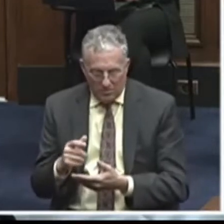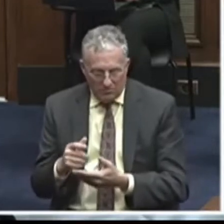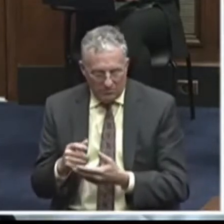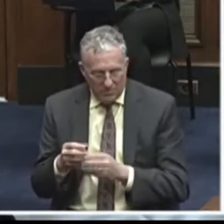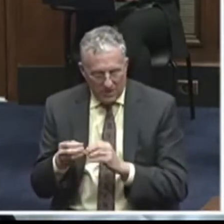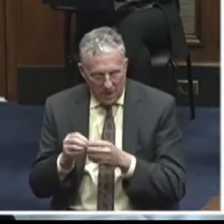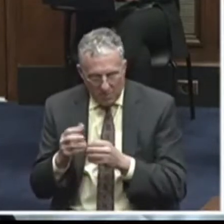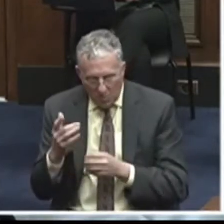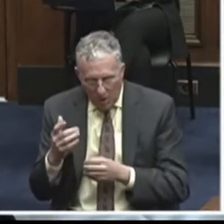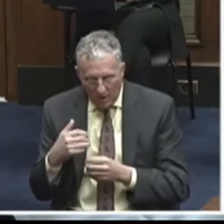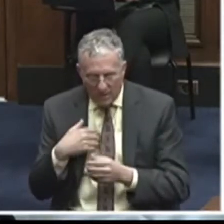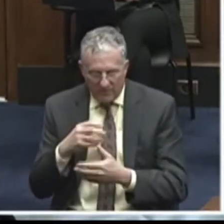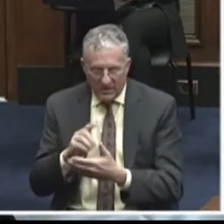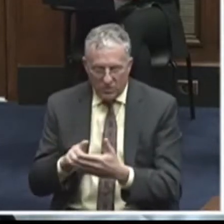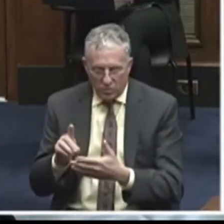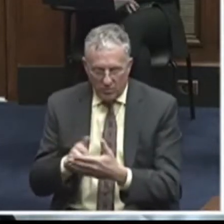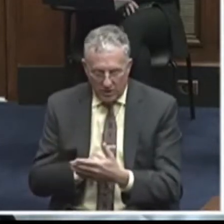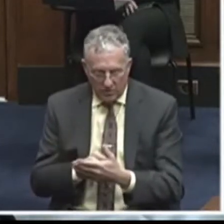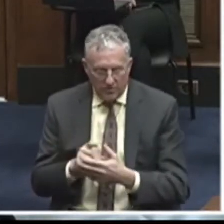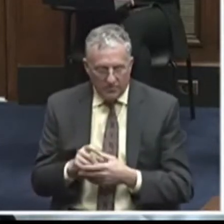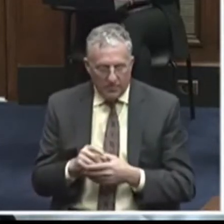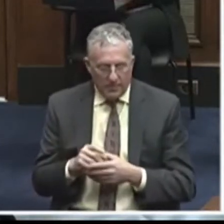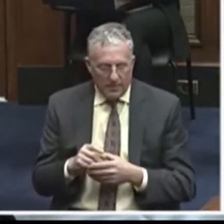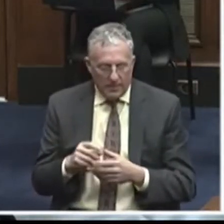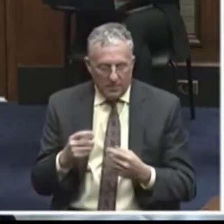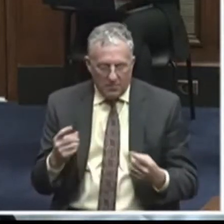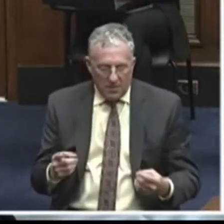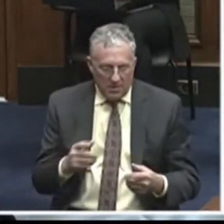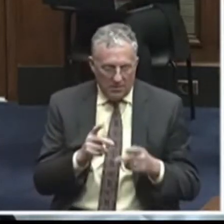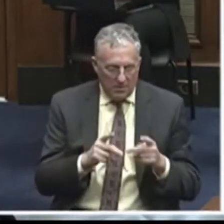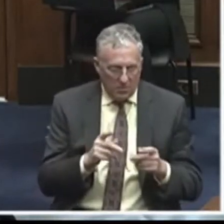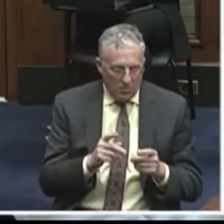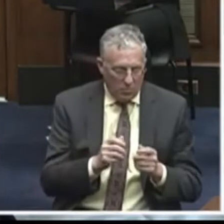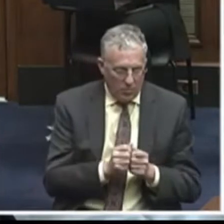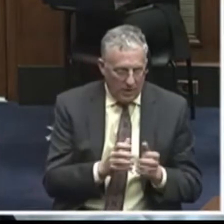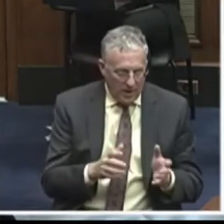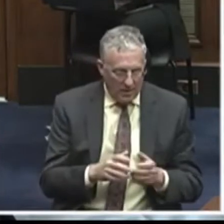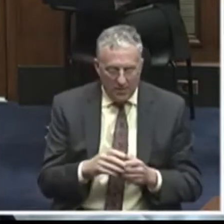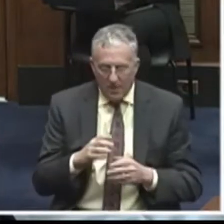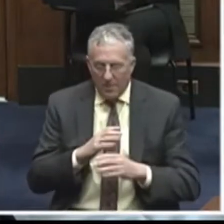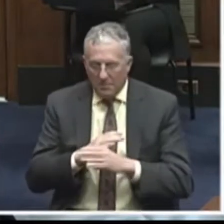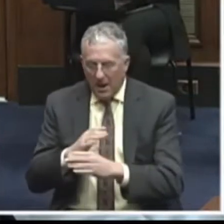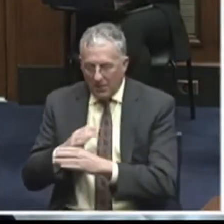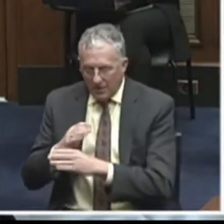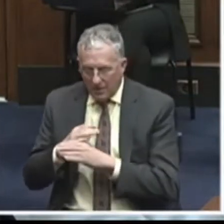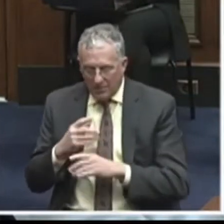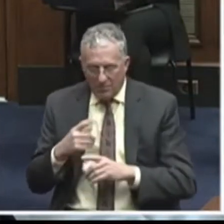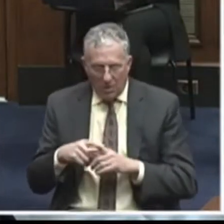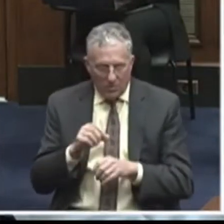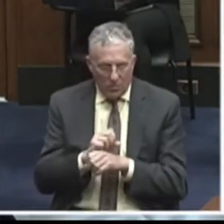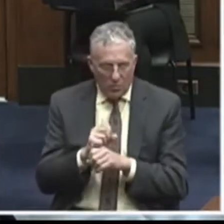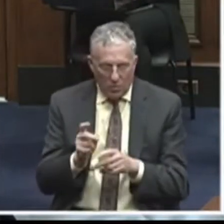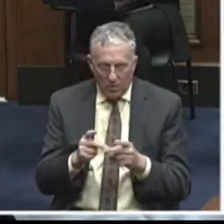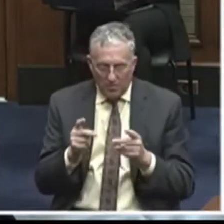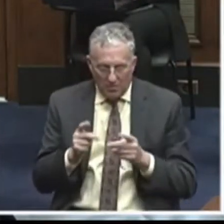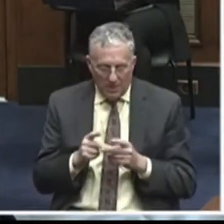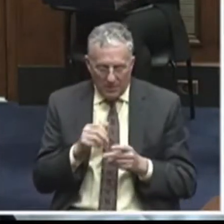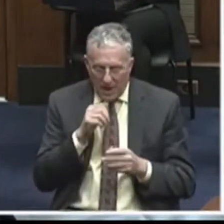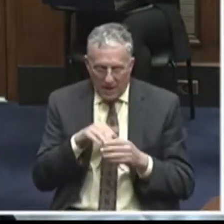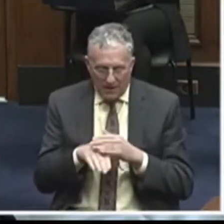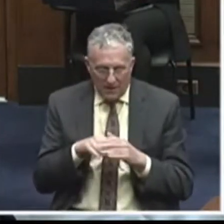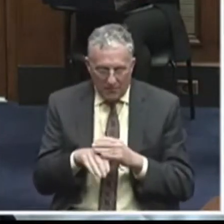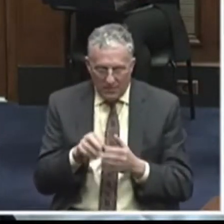of discrimination. Barriers like ableism in hiring, inaccessible workplaces, and pay discrimination